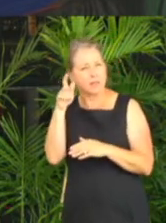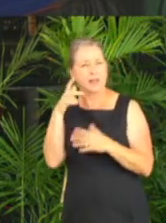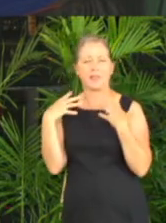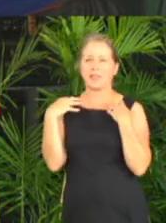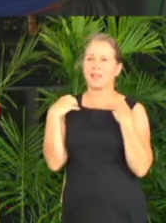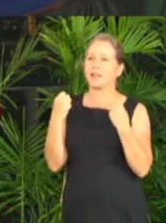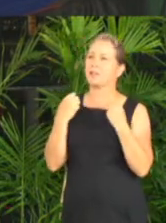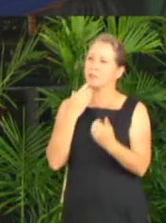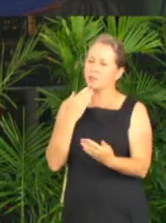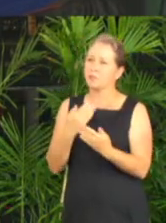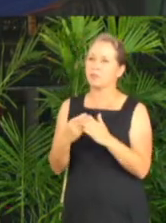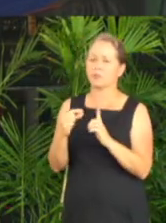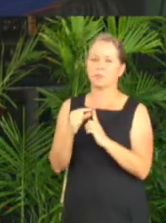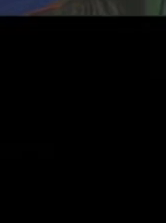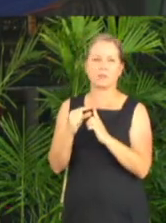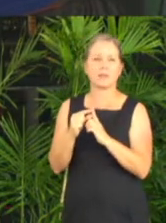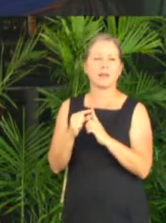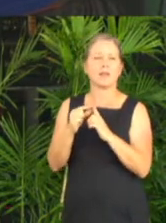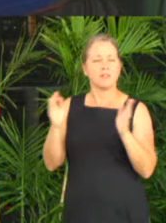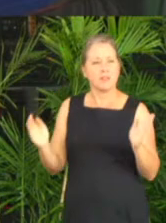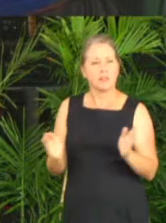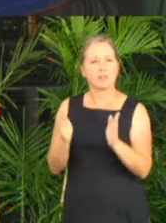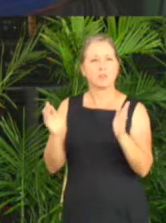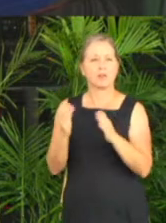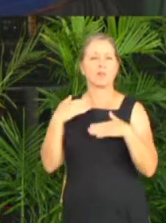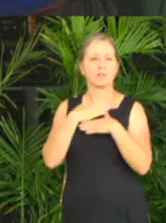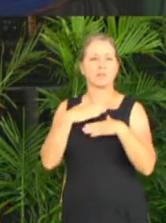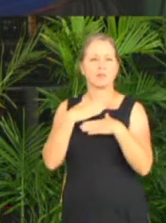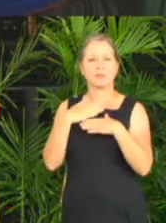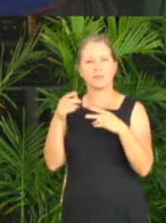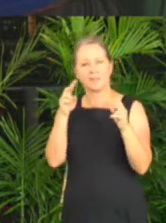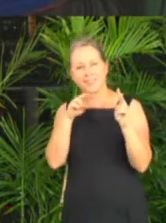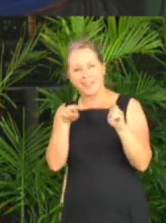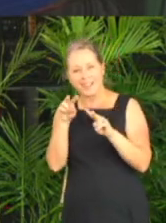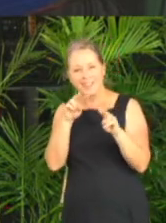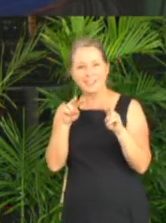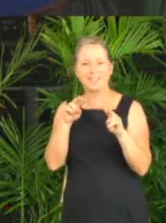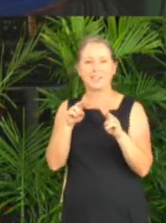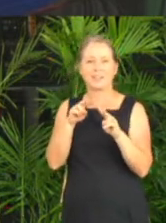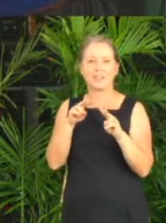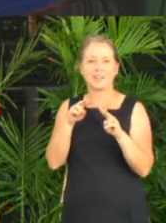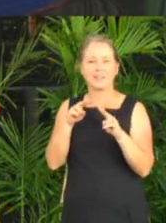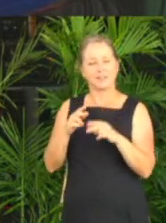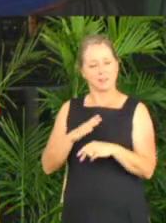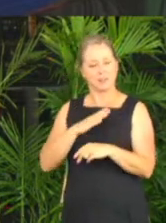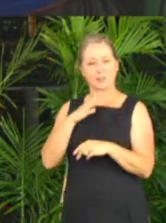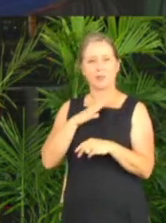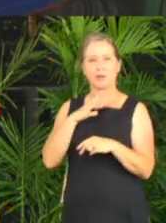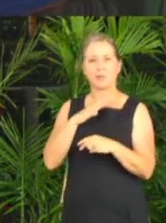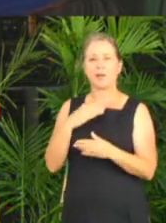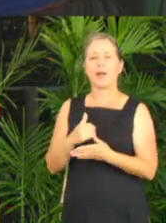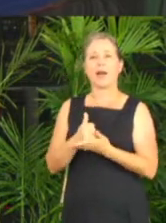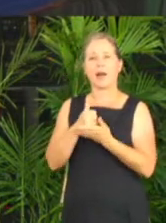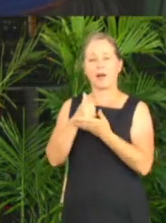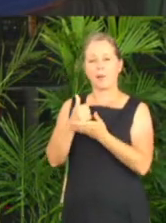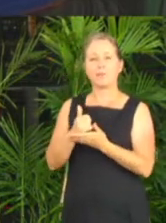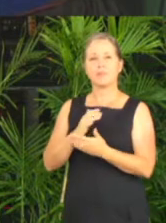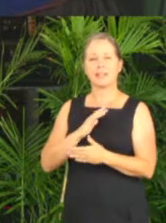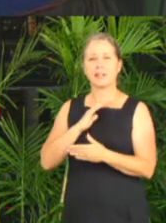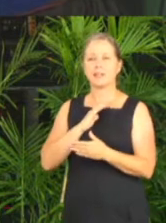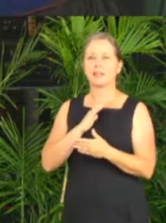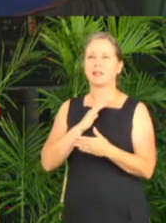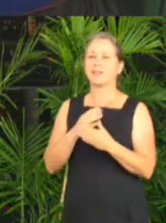wholesome words, the encouragement of the appreciative gaze, the decorum of held dignity,